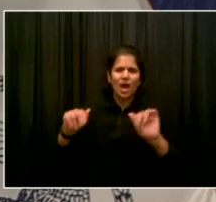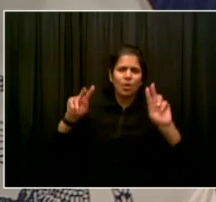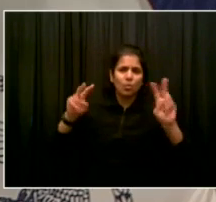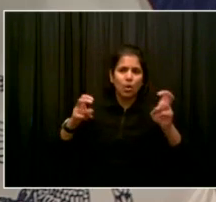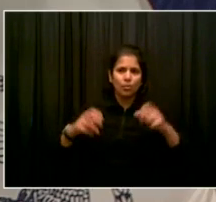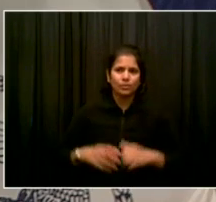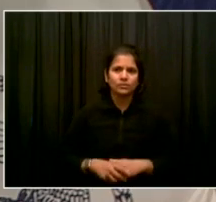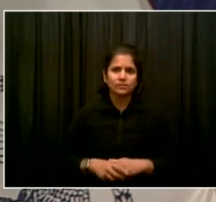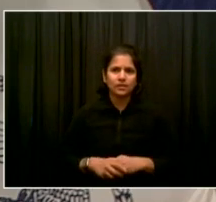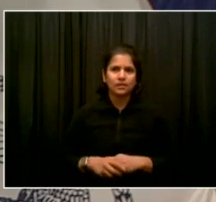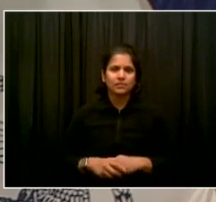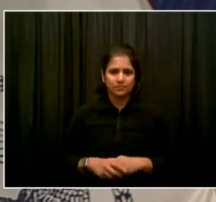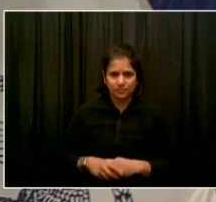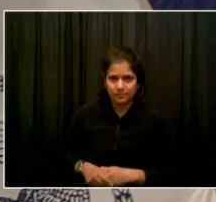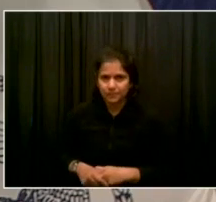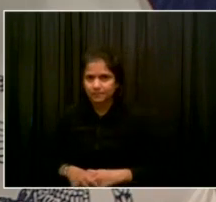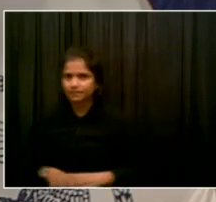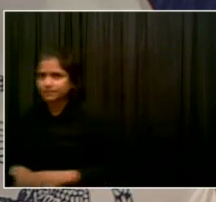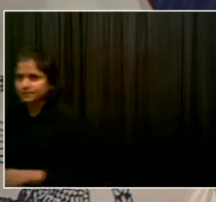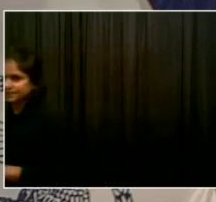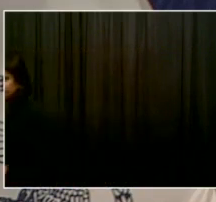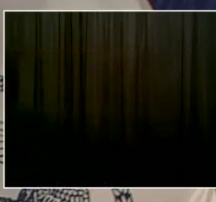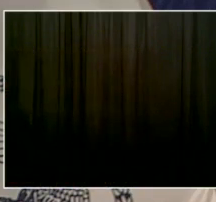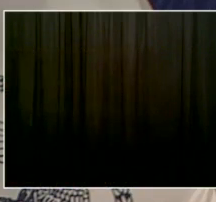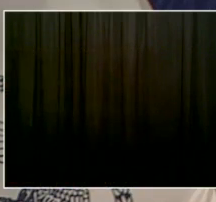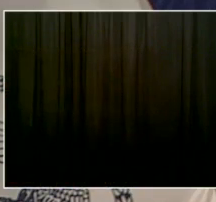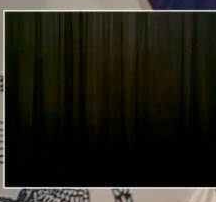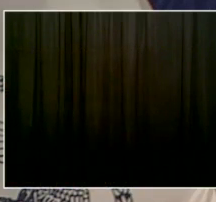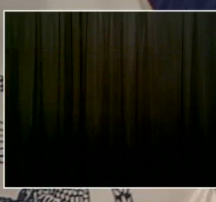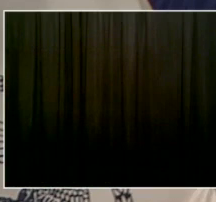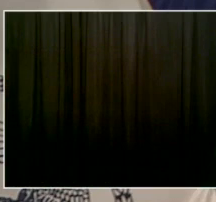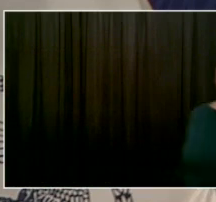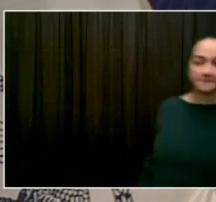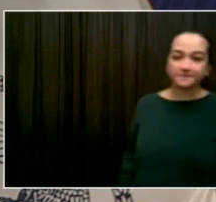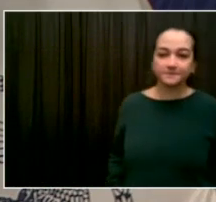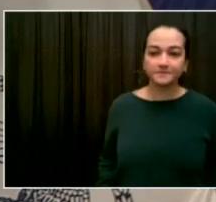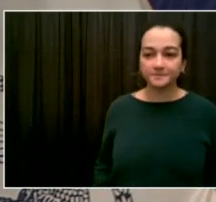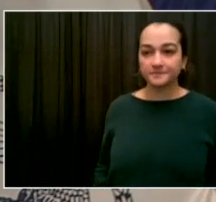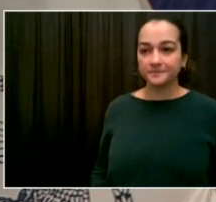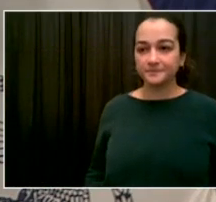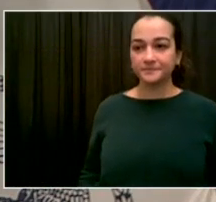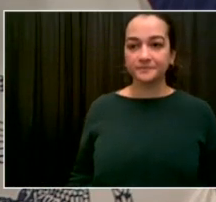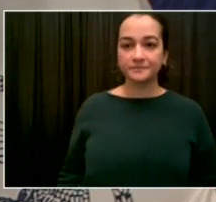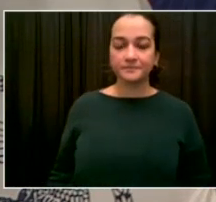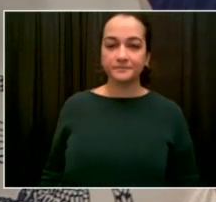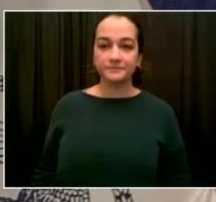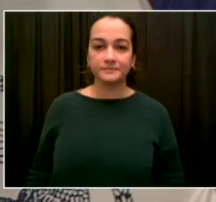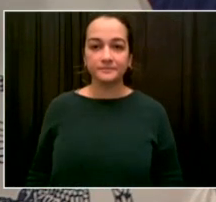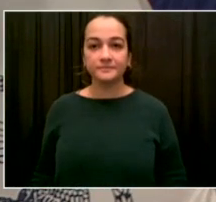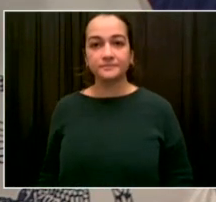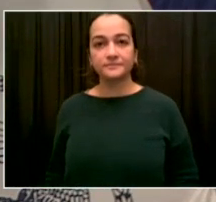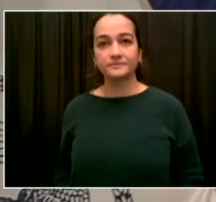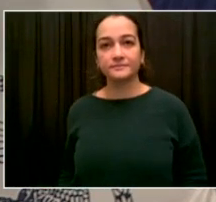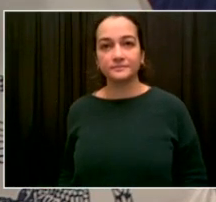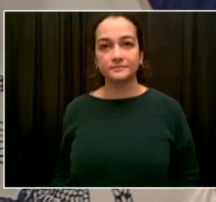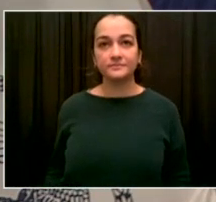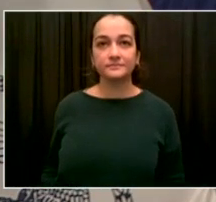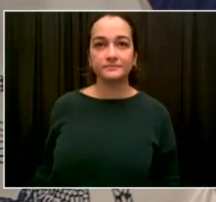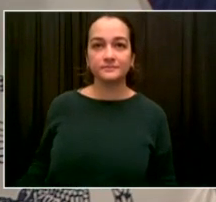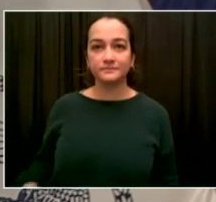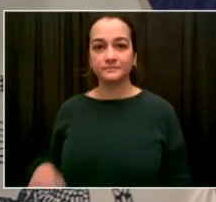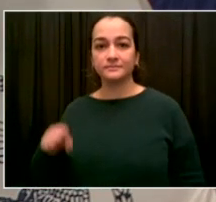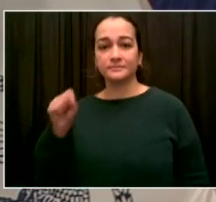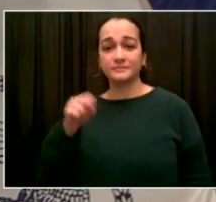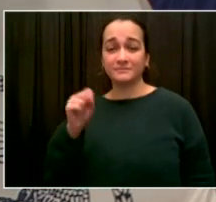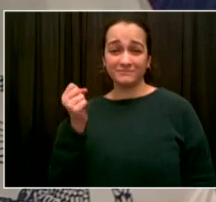mayor-elect. I'm working very, very closely with him on this transition. I think he brings extraordinary understanding from his experience